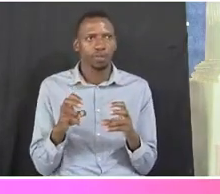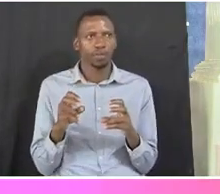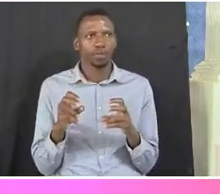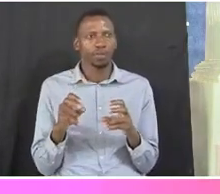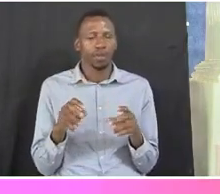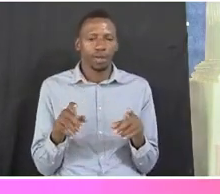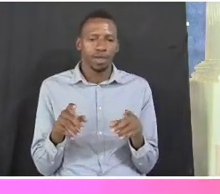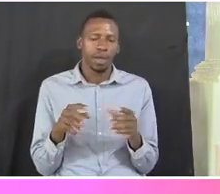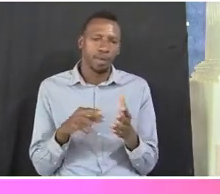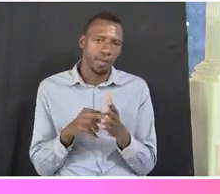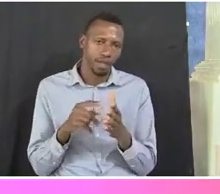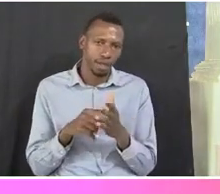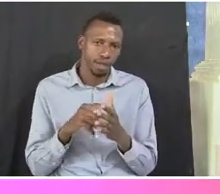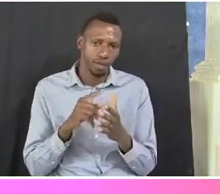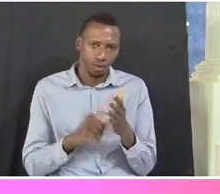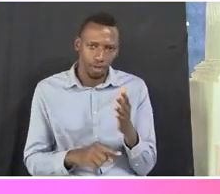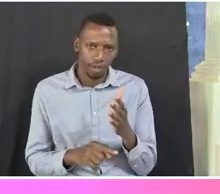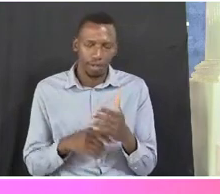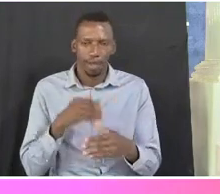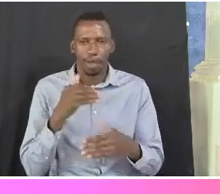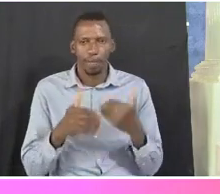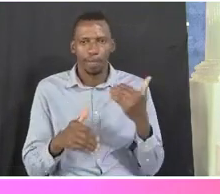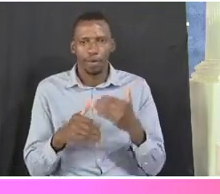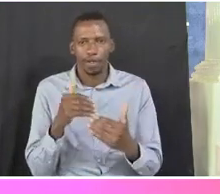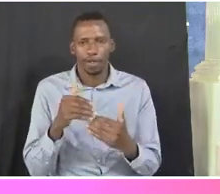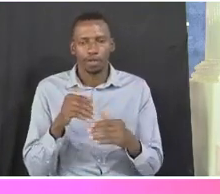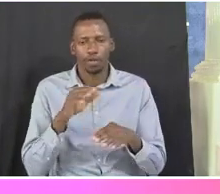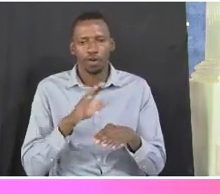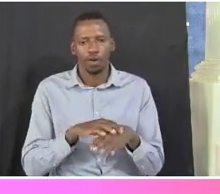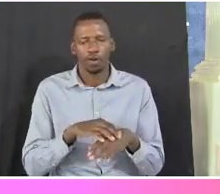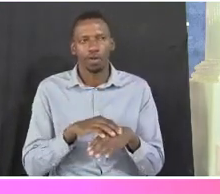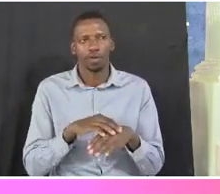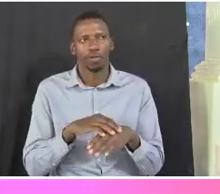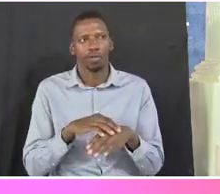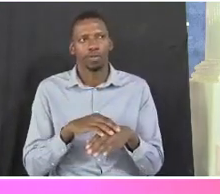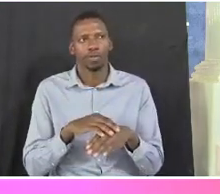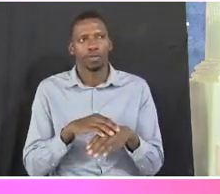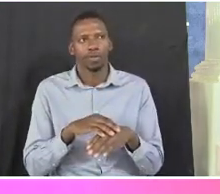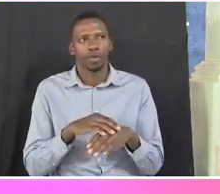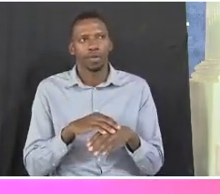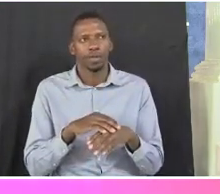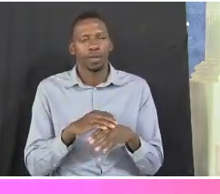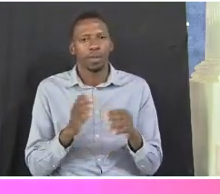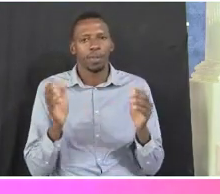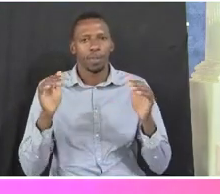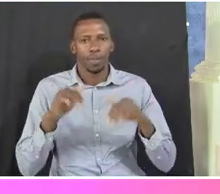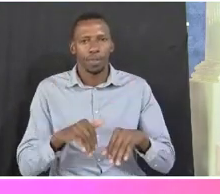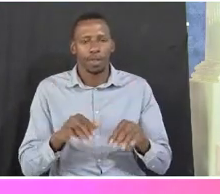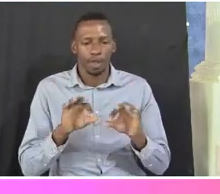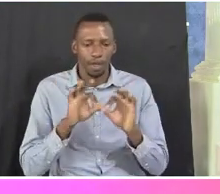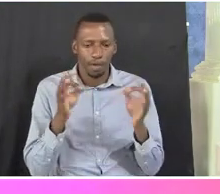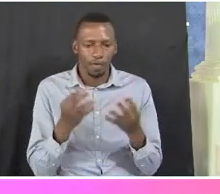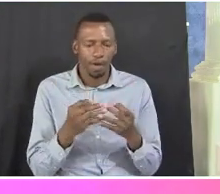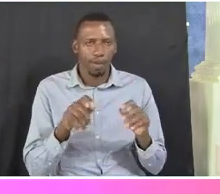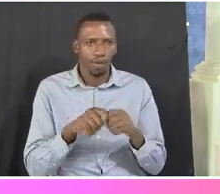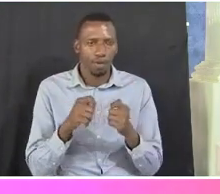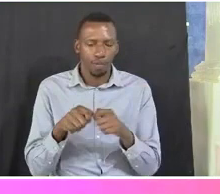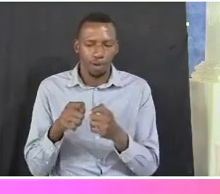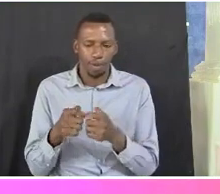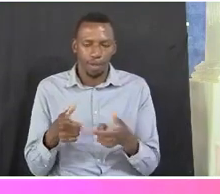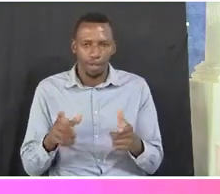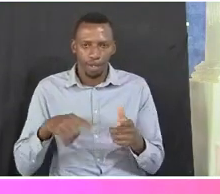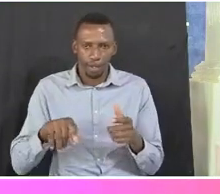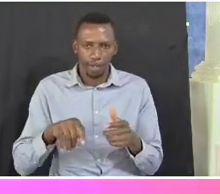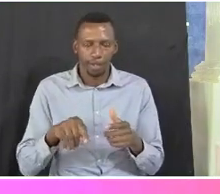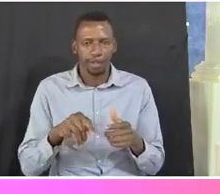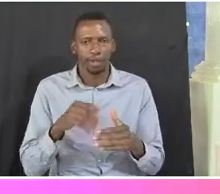idols. And therefore, building on sinking and family sinking sand, family brokenness, let us